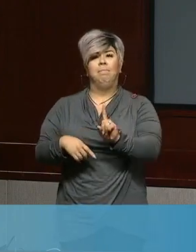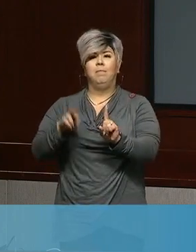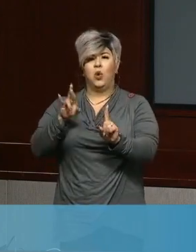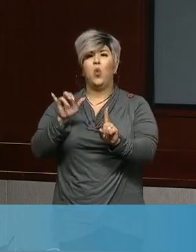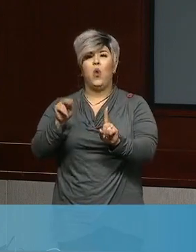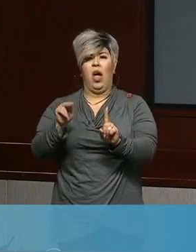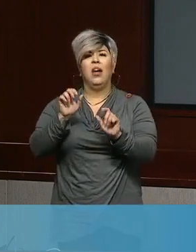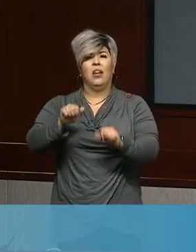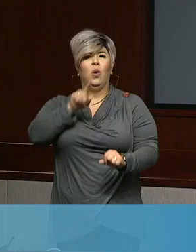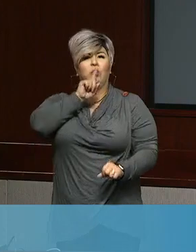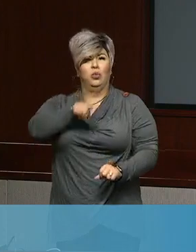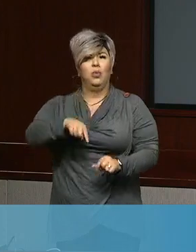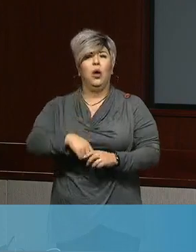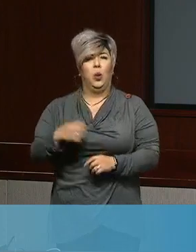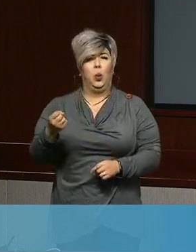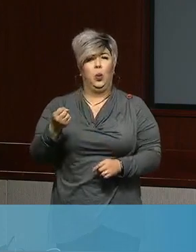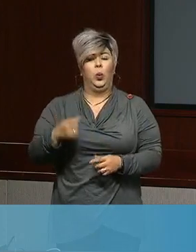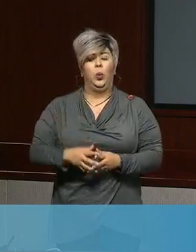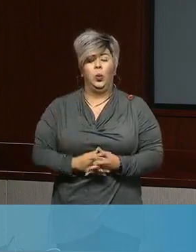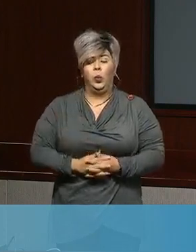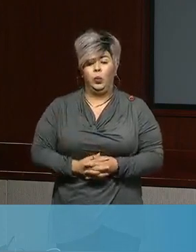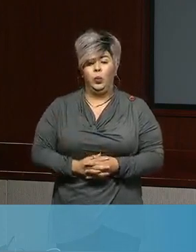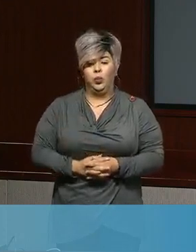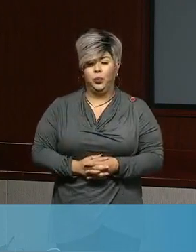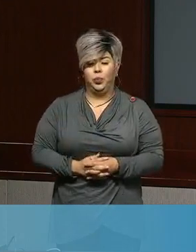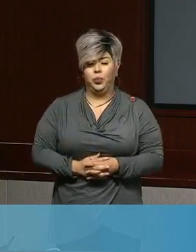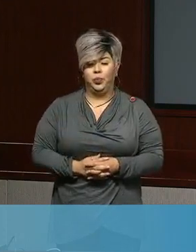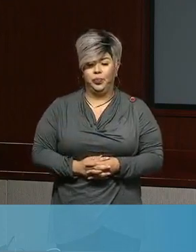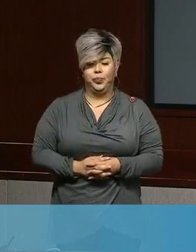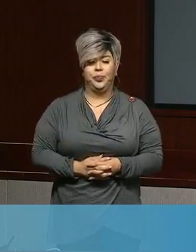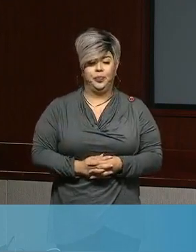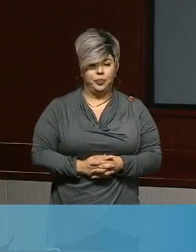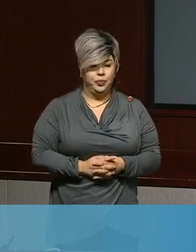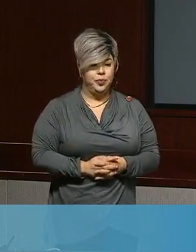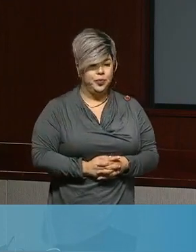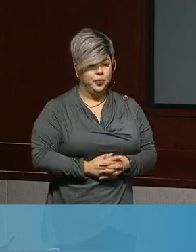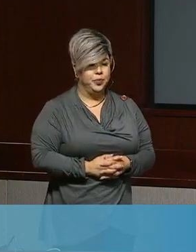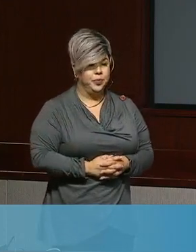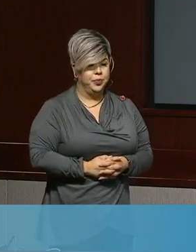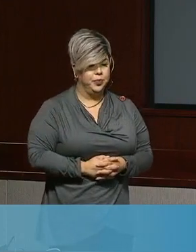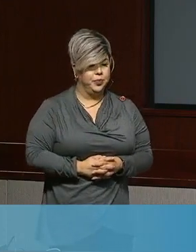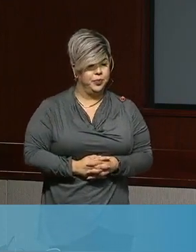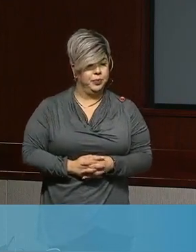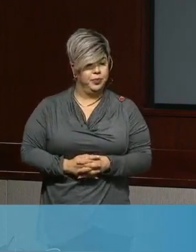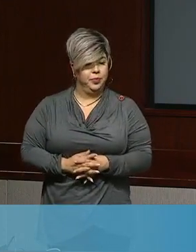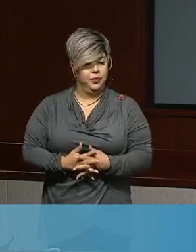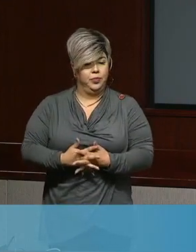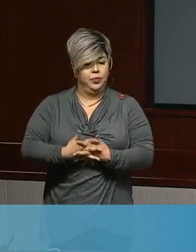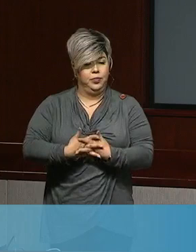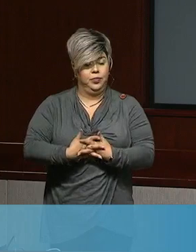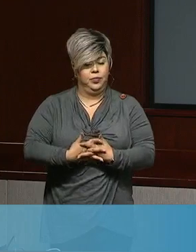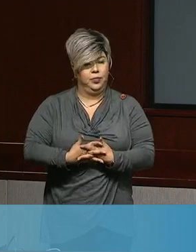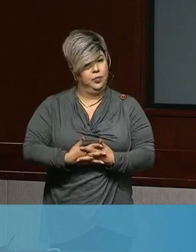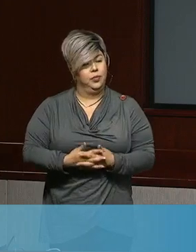Ryan respond to that. Give us 1 second. Thank you, guys. Tim,